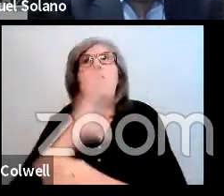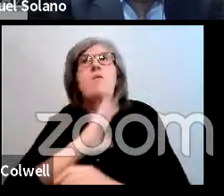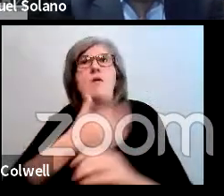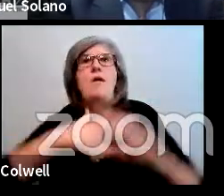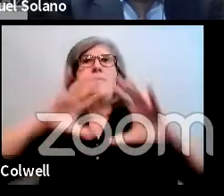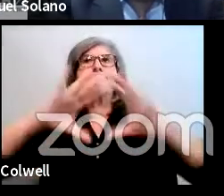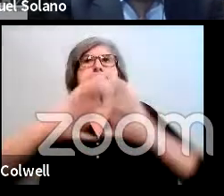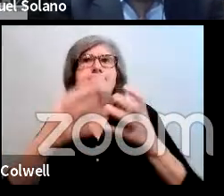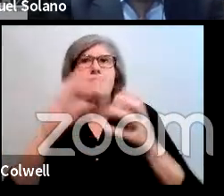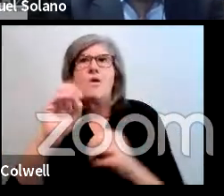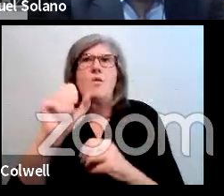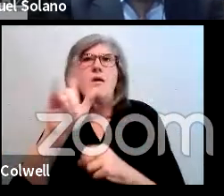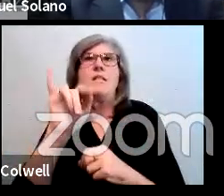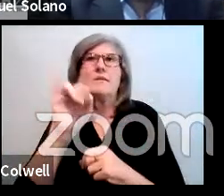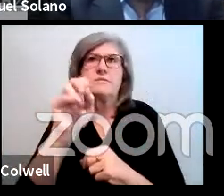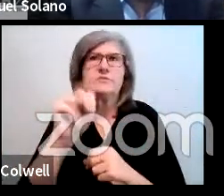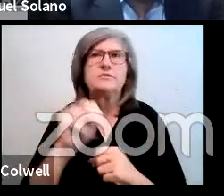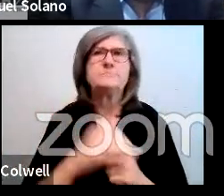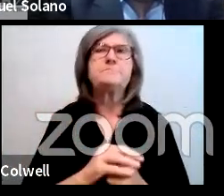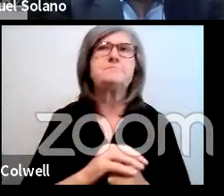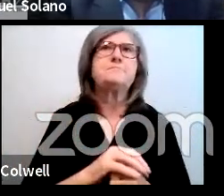were.